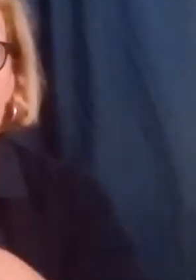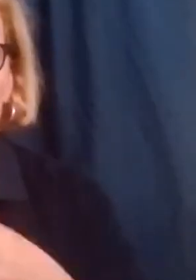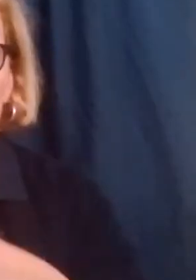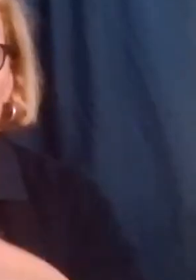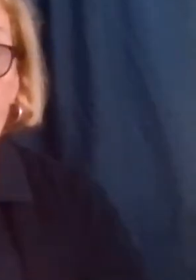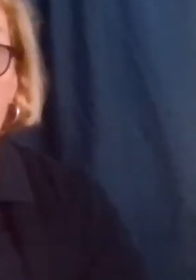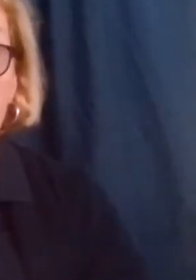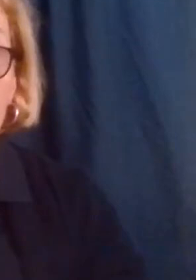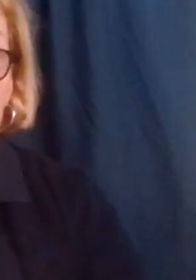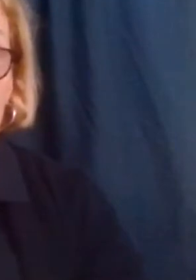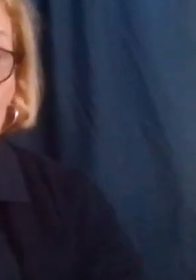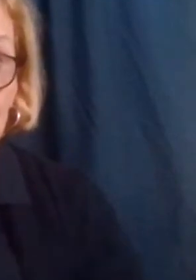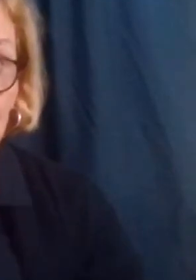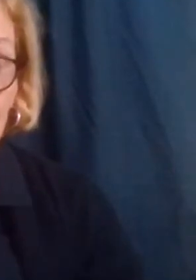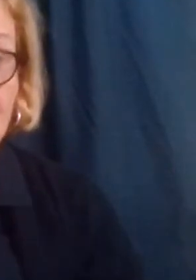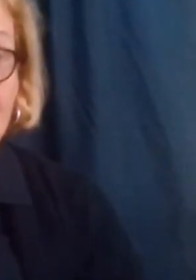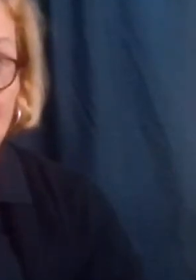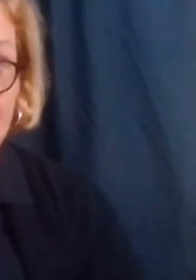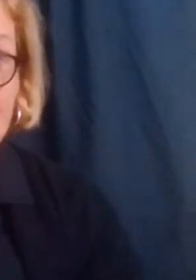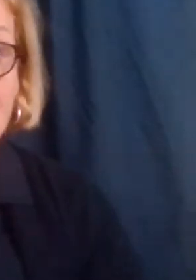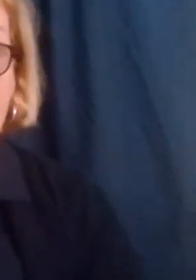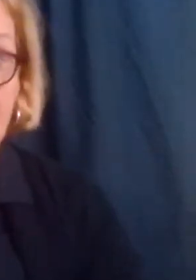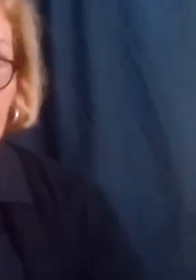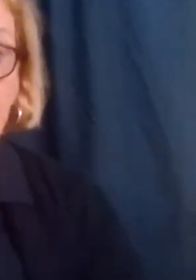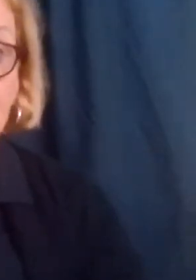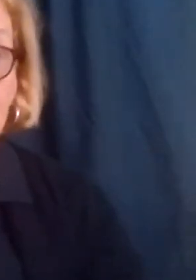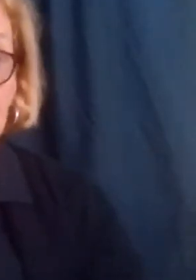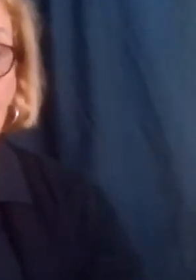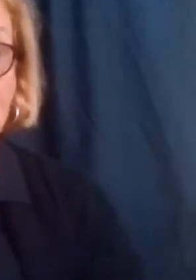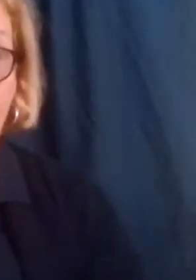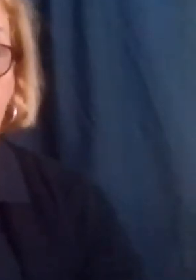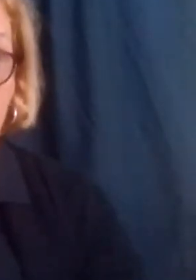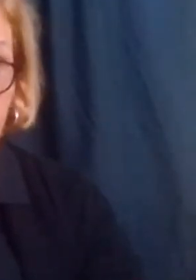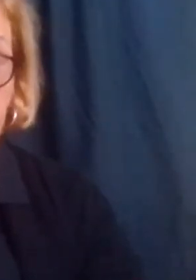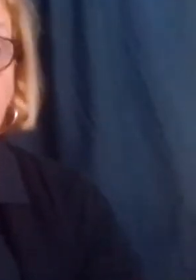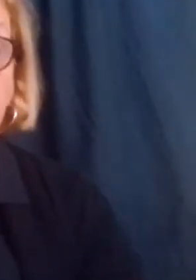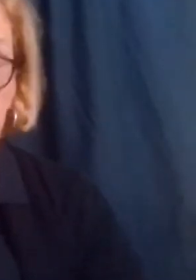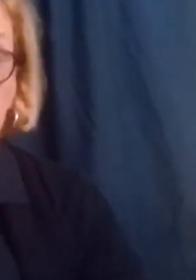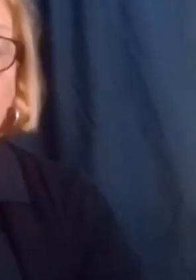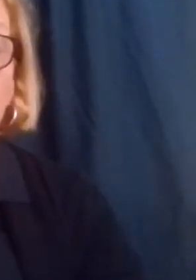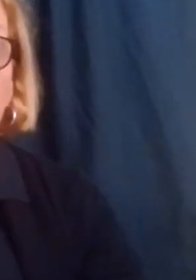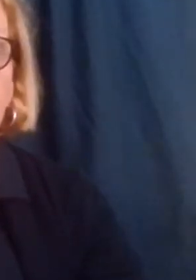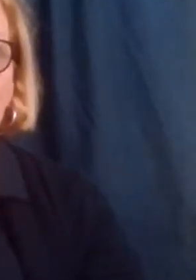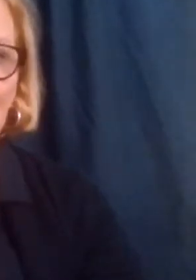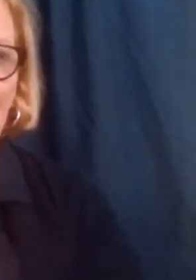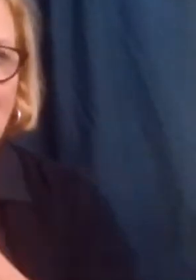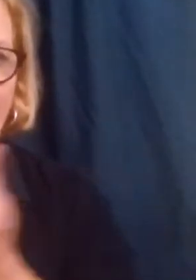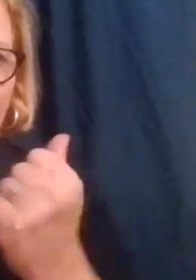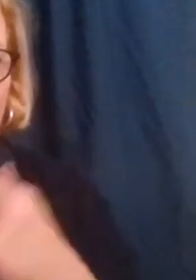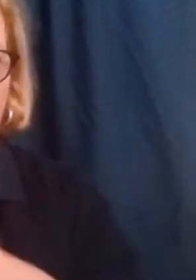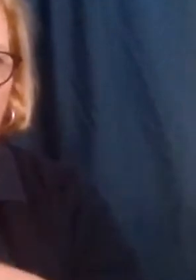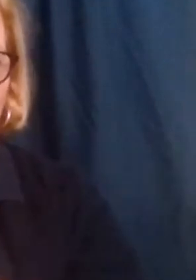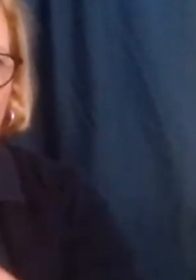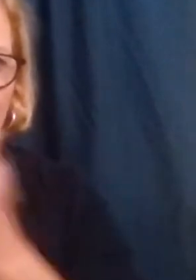Belcher, BELCHERN @michigan.gov, all one word, and we will make sure you get both PowerPoints for